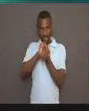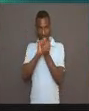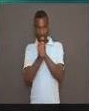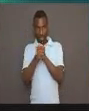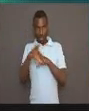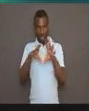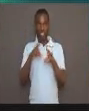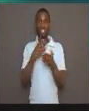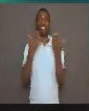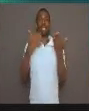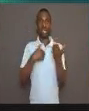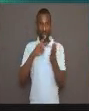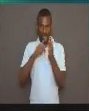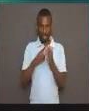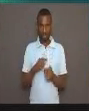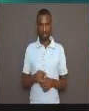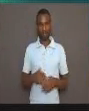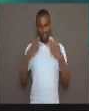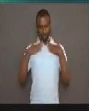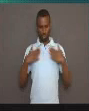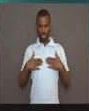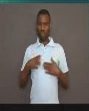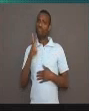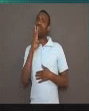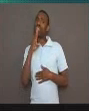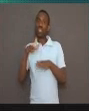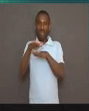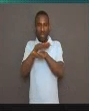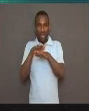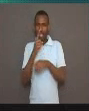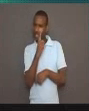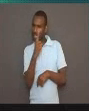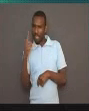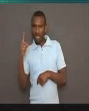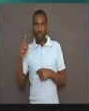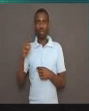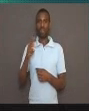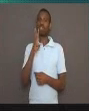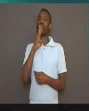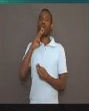In a body of water, each water molecule